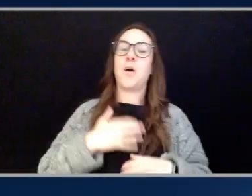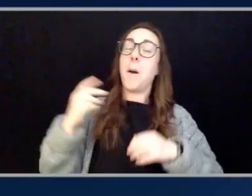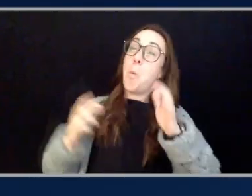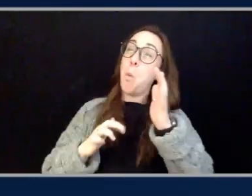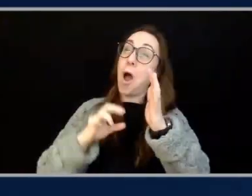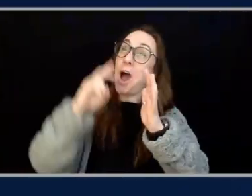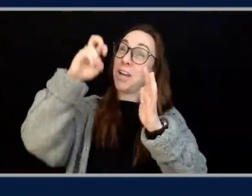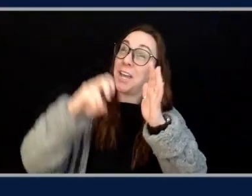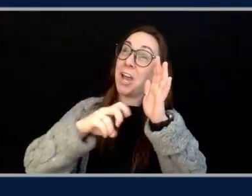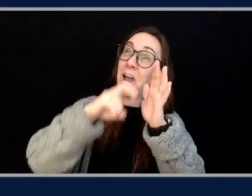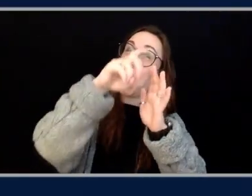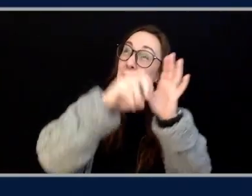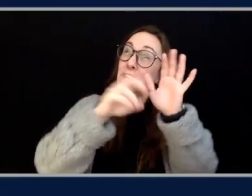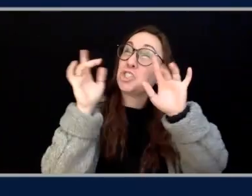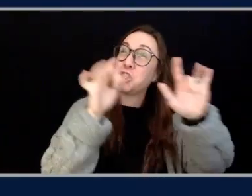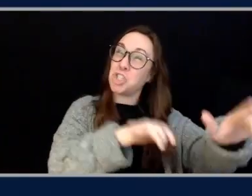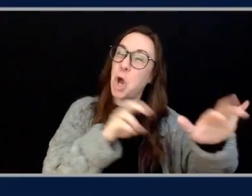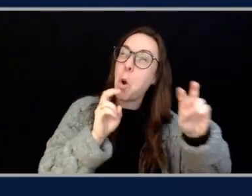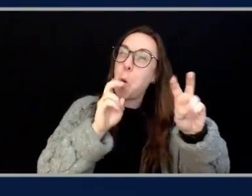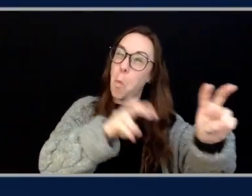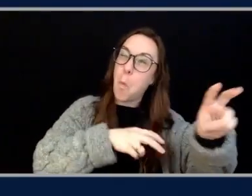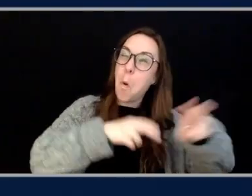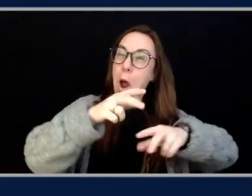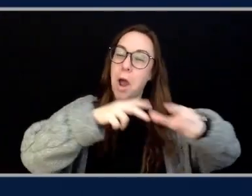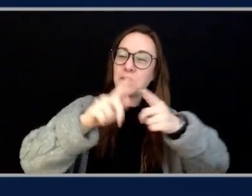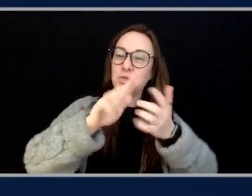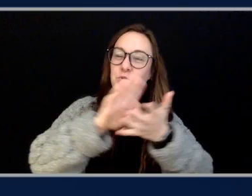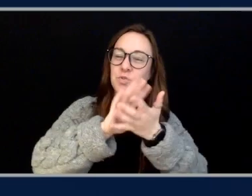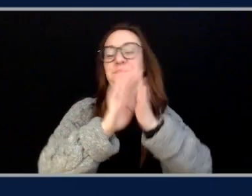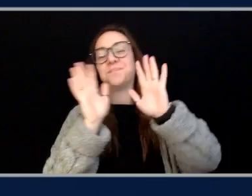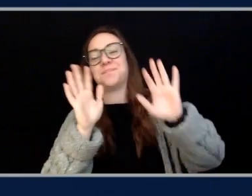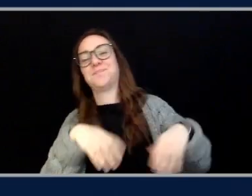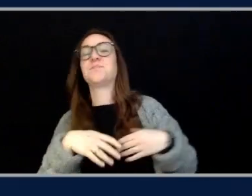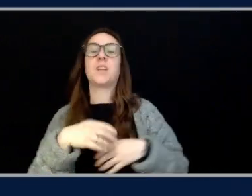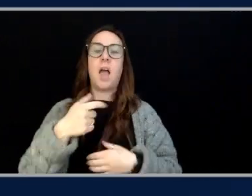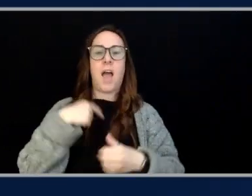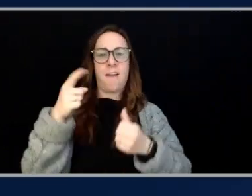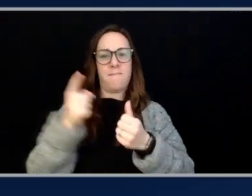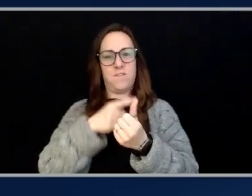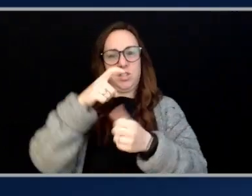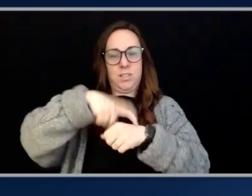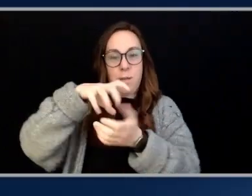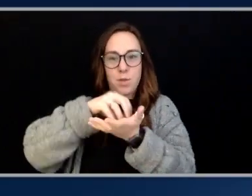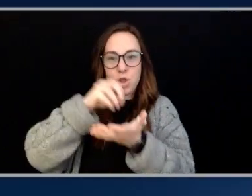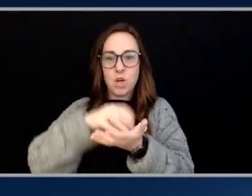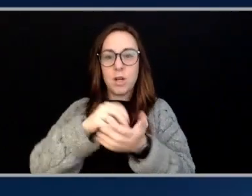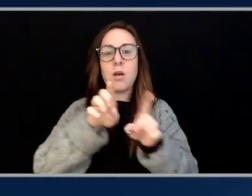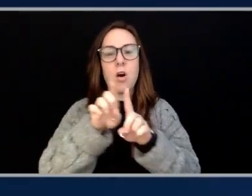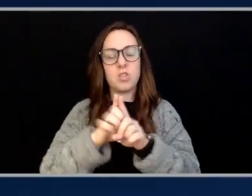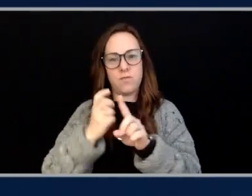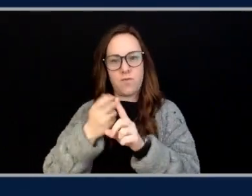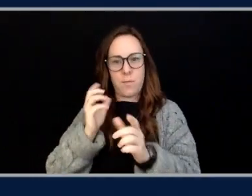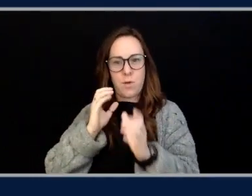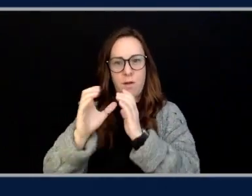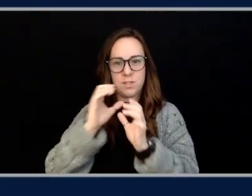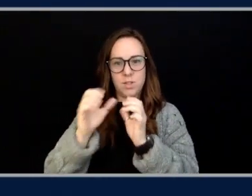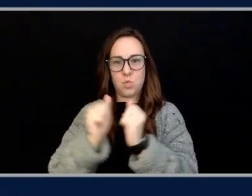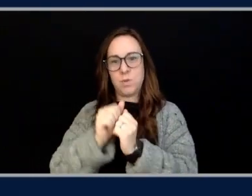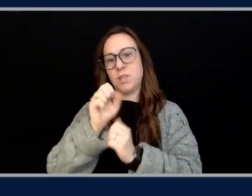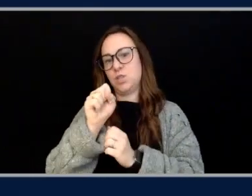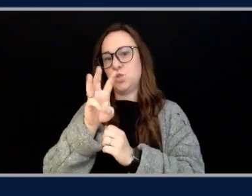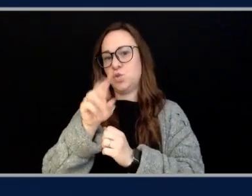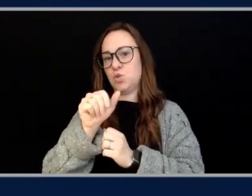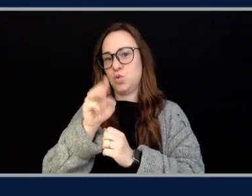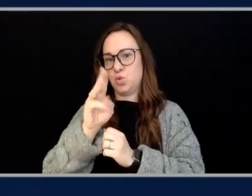snow, when I was learning, and this kind of also stemmed from a conversation that, we had with Swami with just